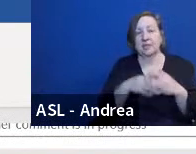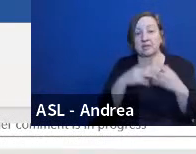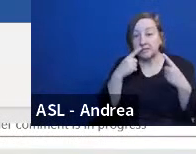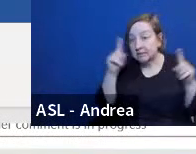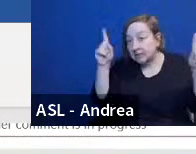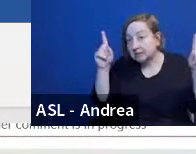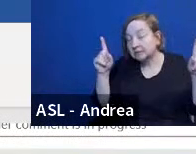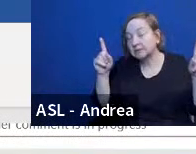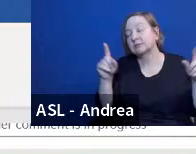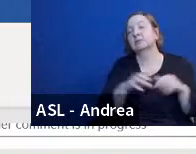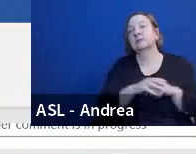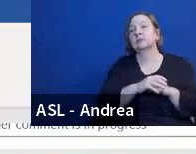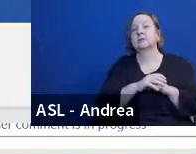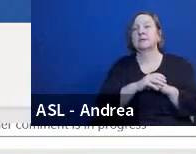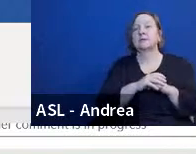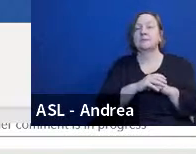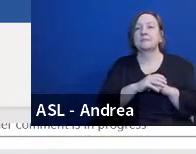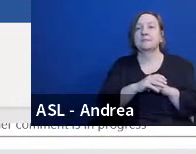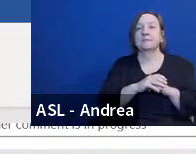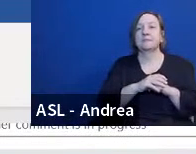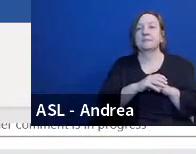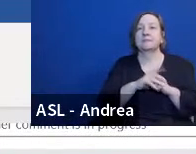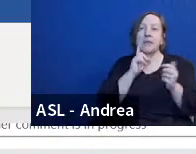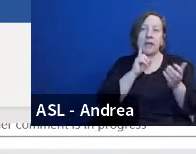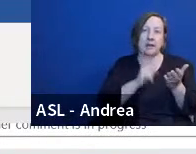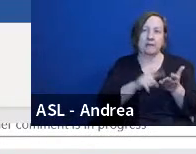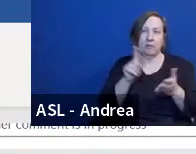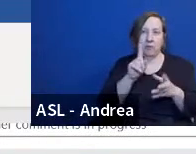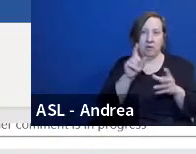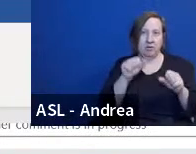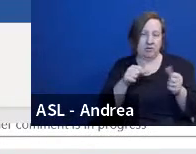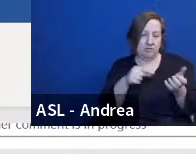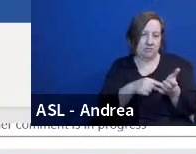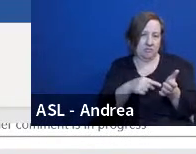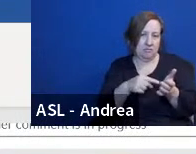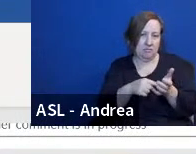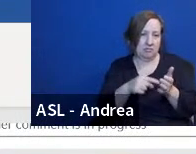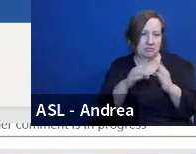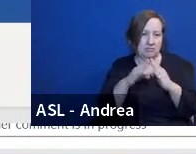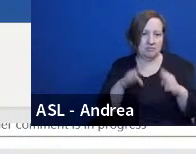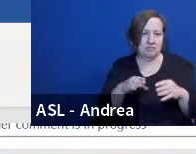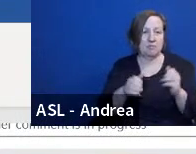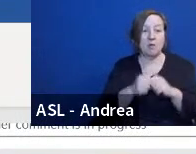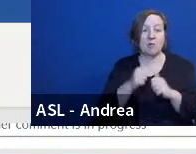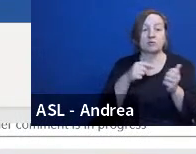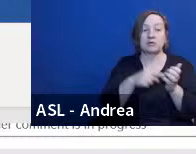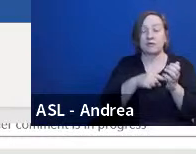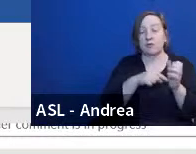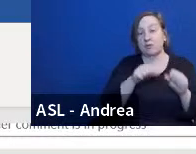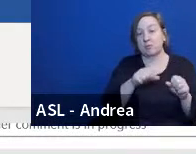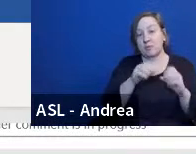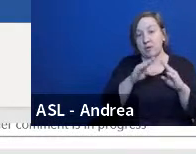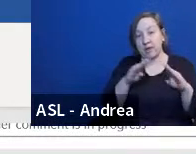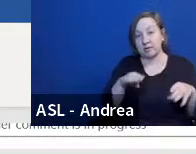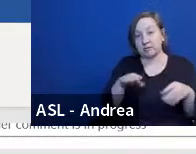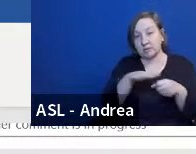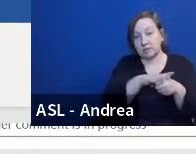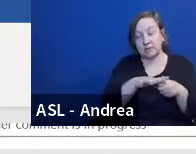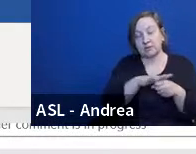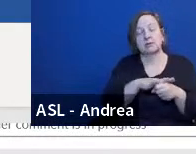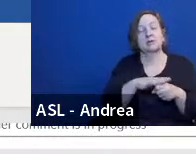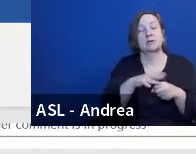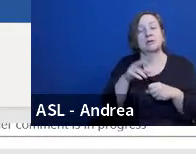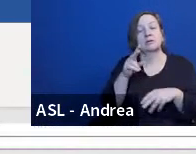success, is identifying where the most affordable housing areas are, and looking